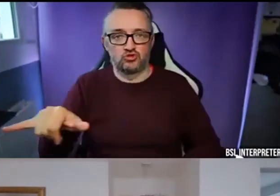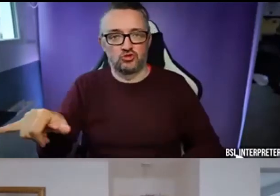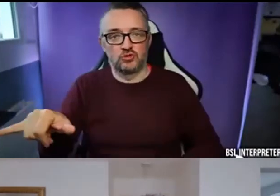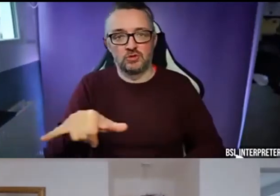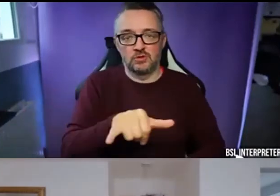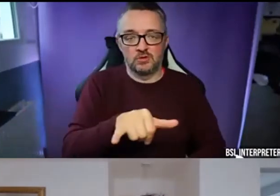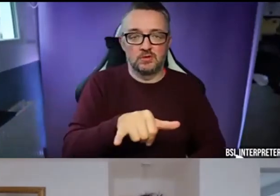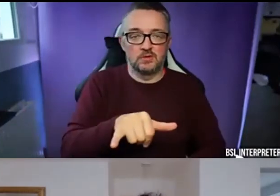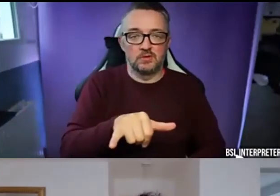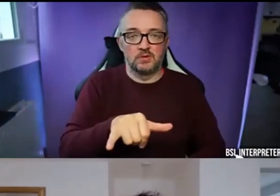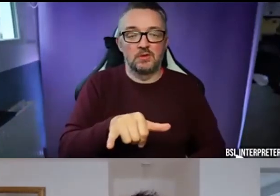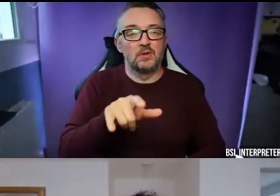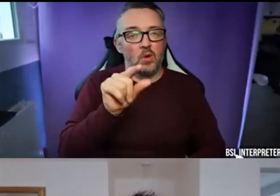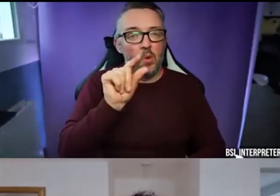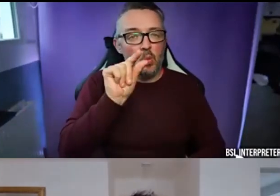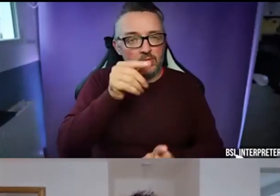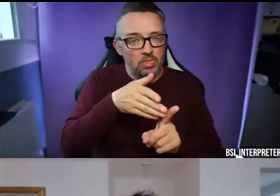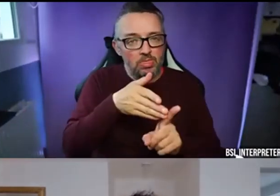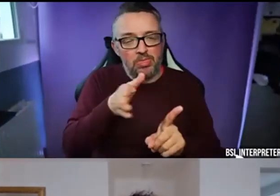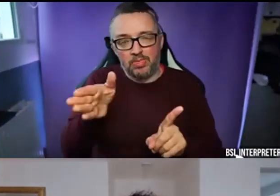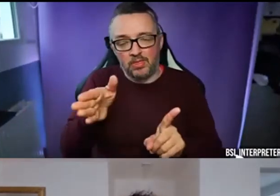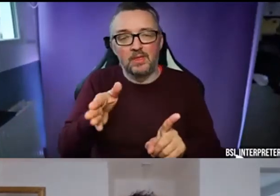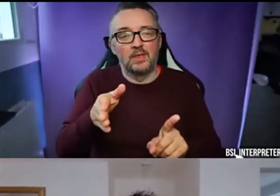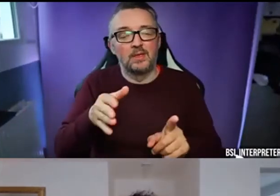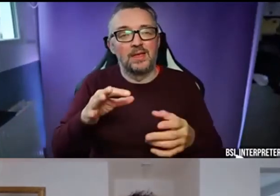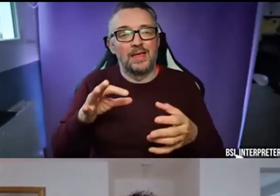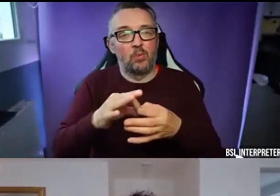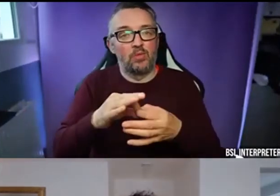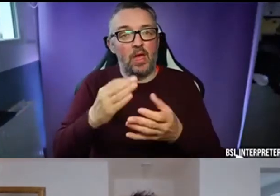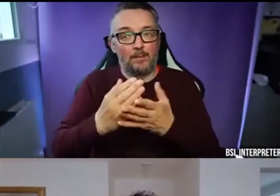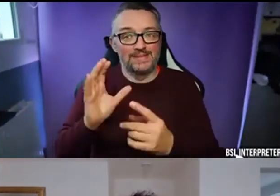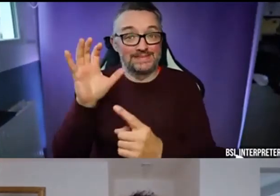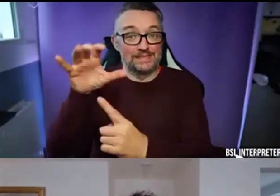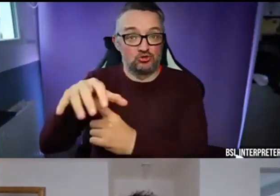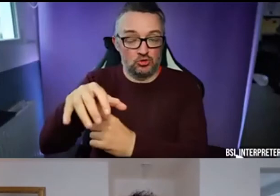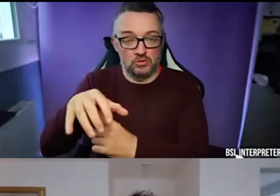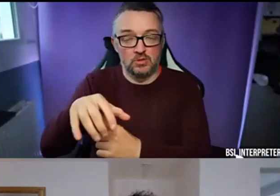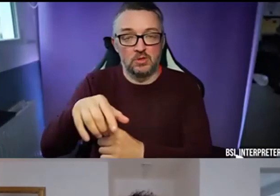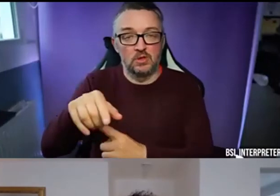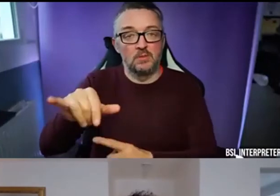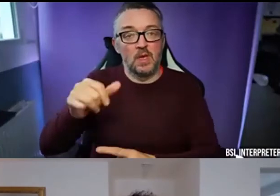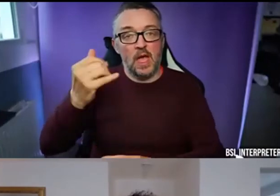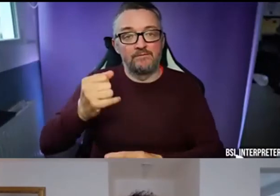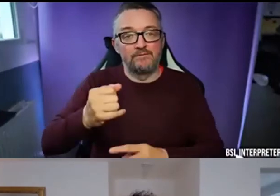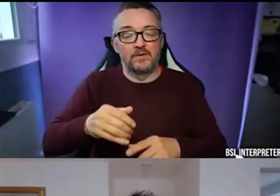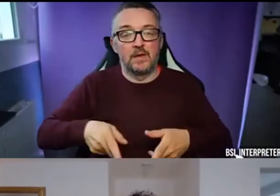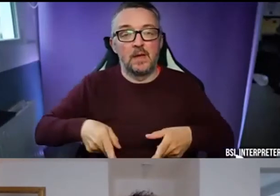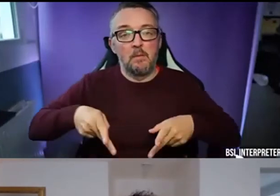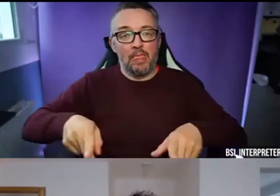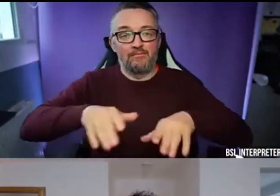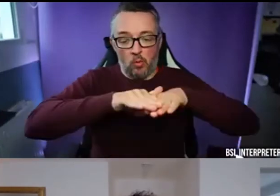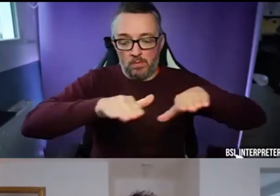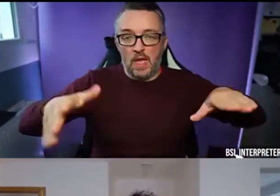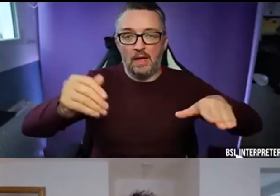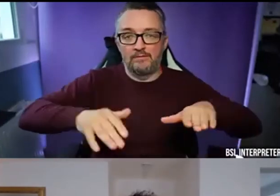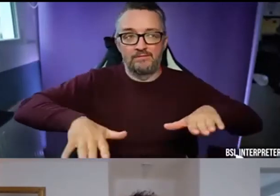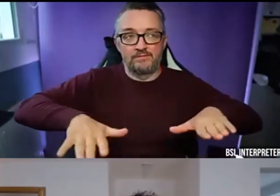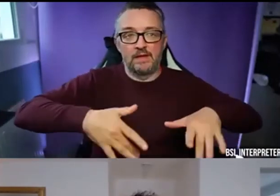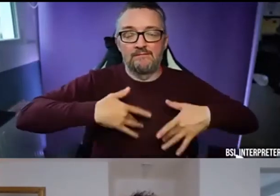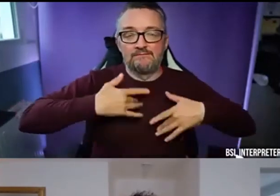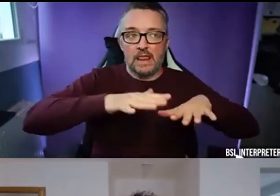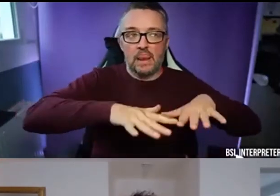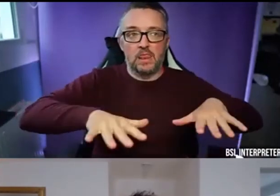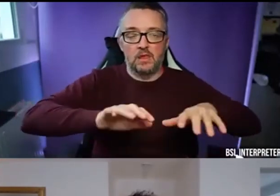As a bit of a tangent in terms of physical infrastructure, could we maybe consider having tactile markings on the platform so we know where the coaches are going to